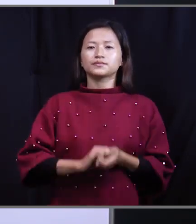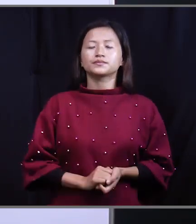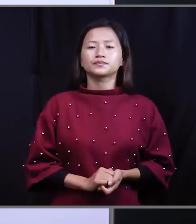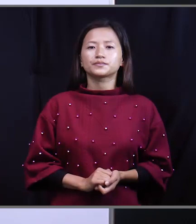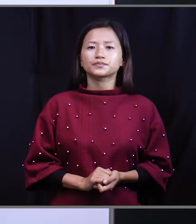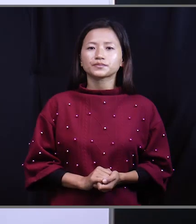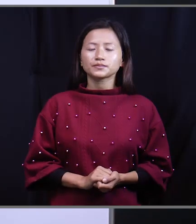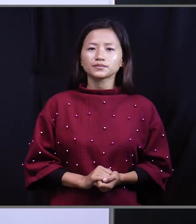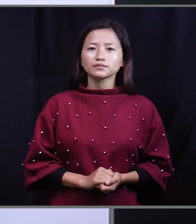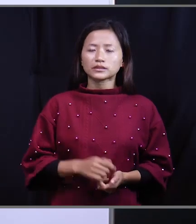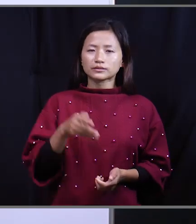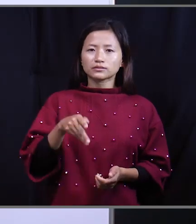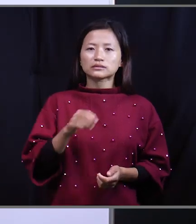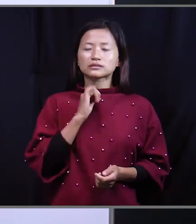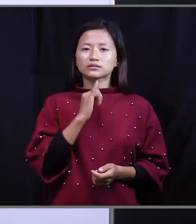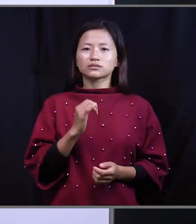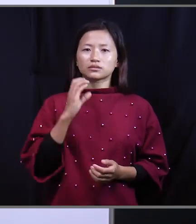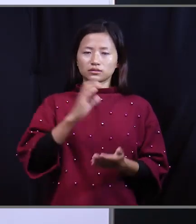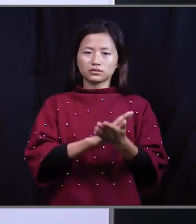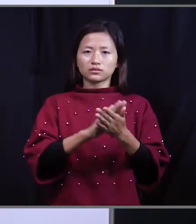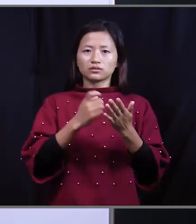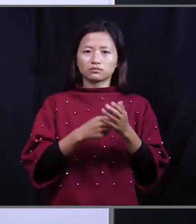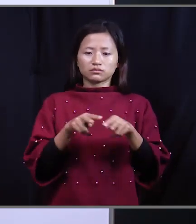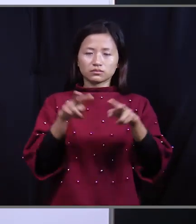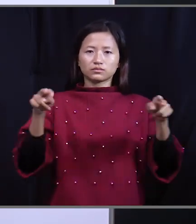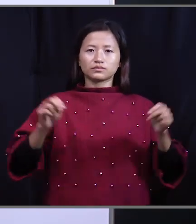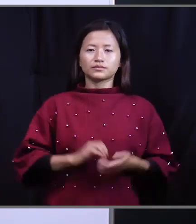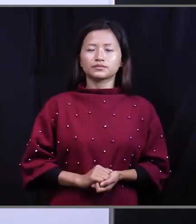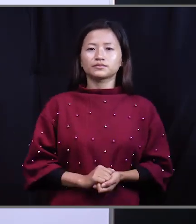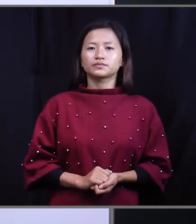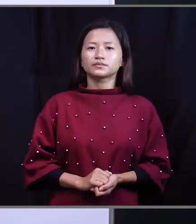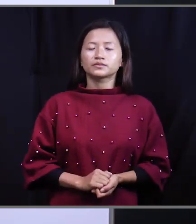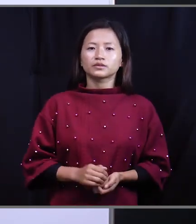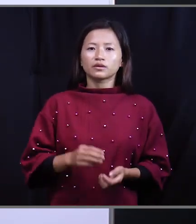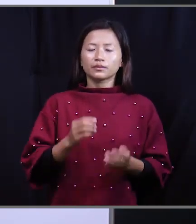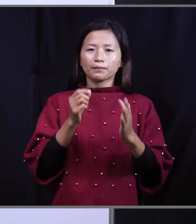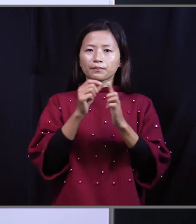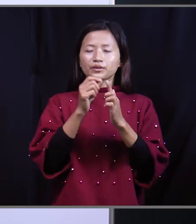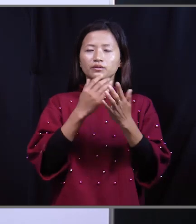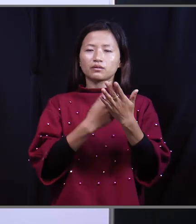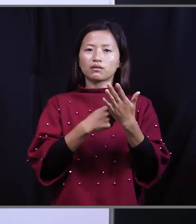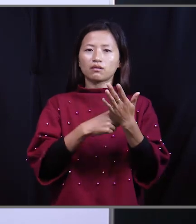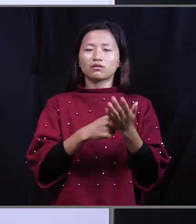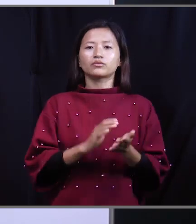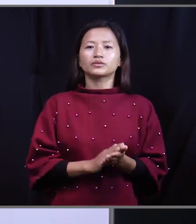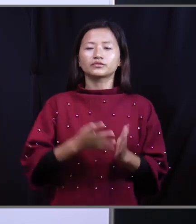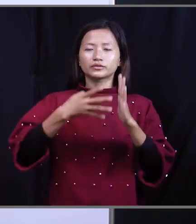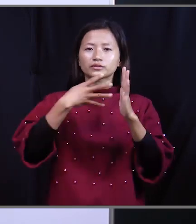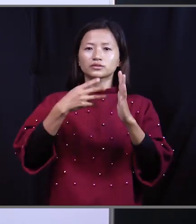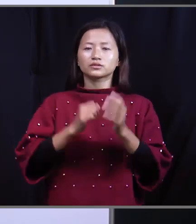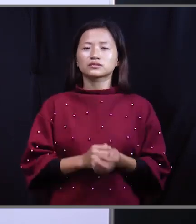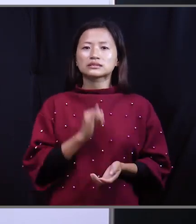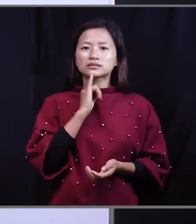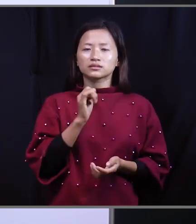mitosis, but the structure of chromosome is different. In case of prophase 1 also, the most important part in